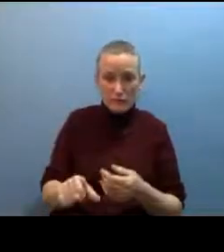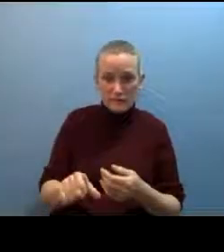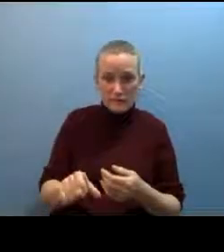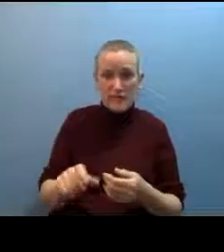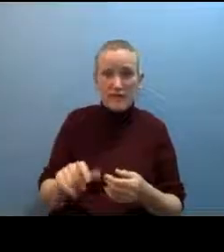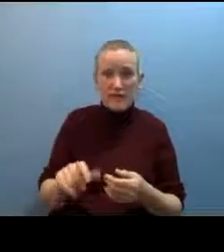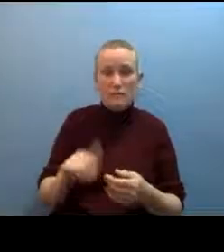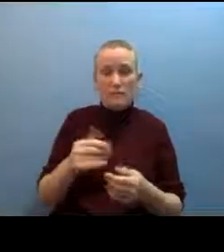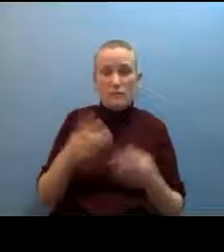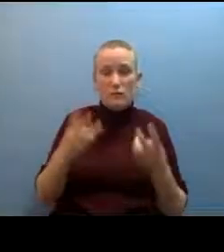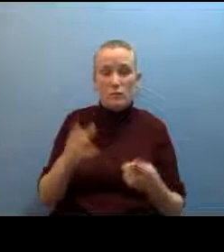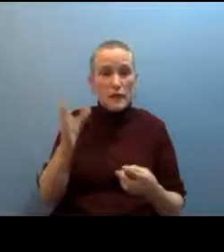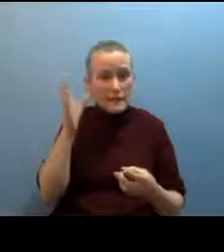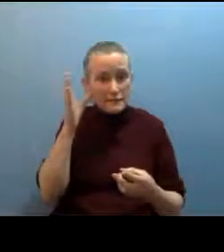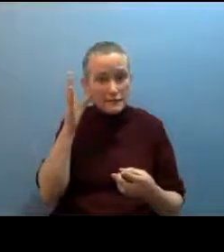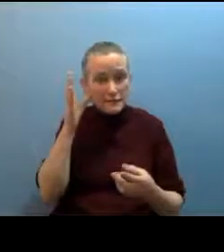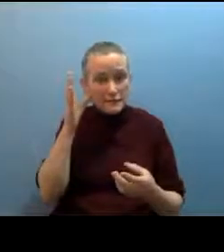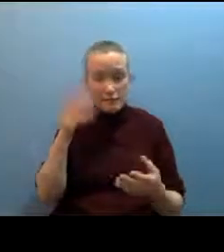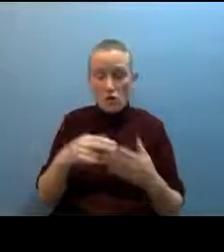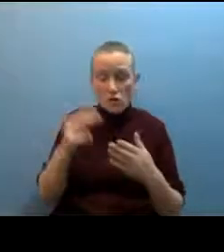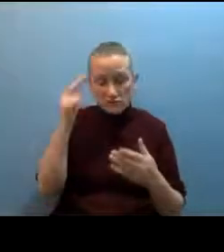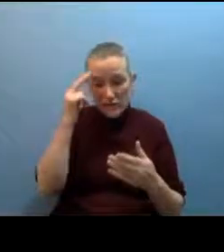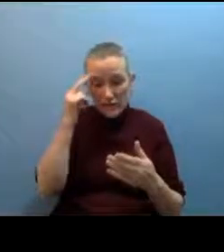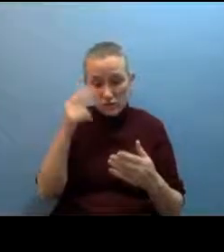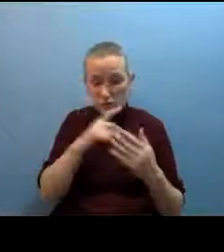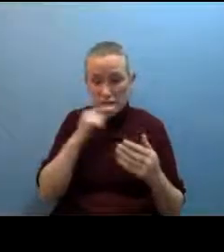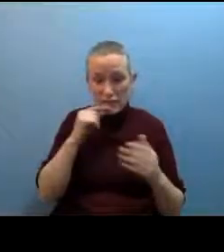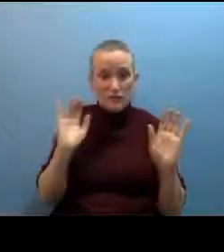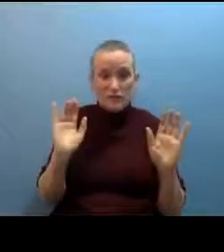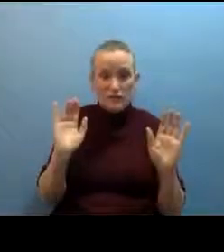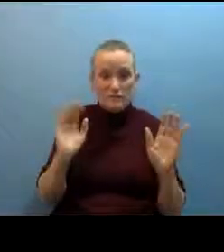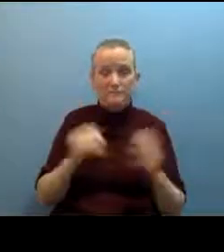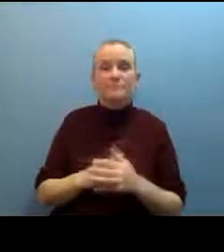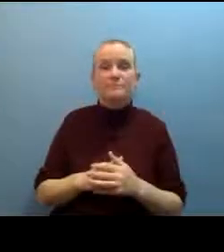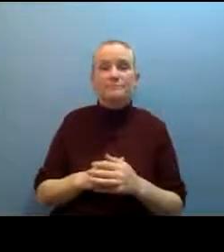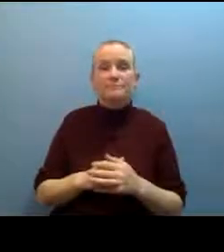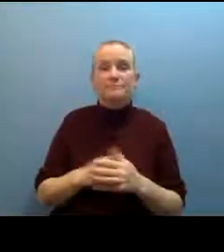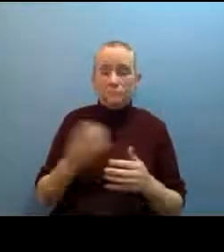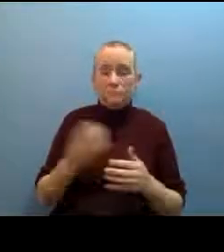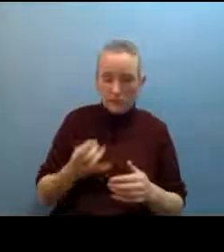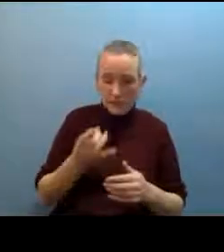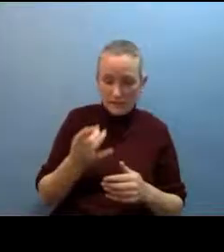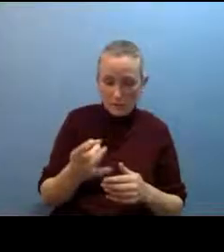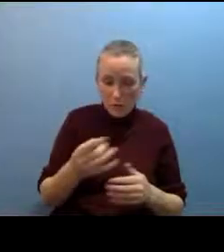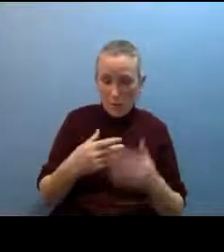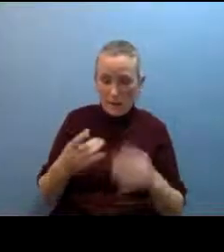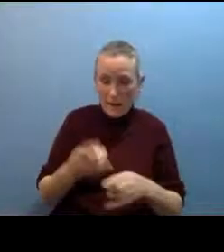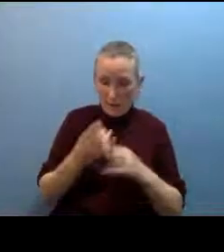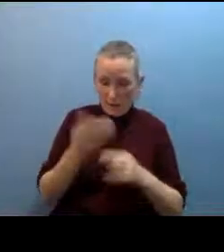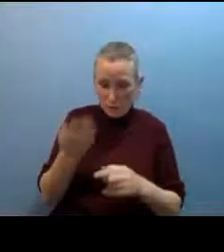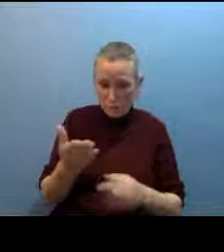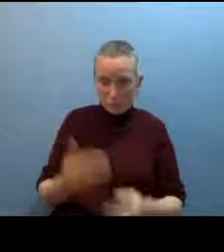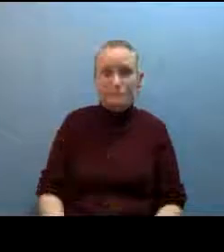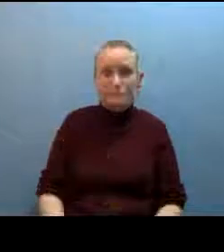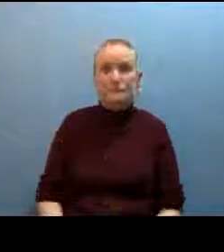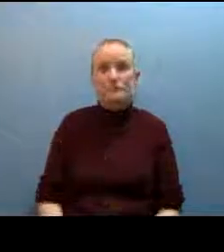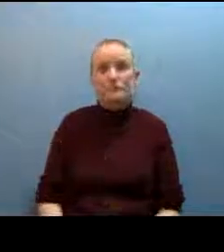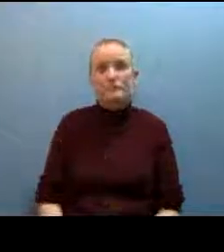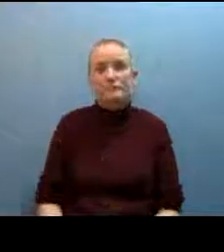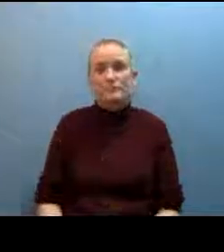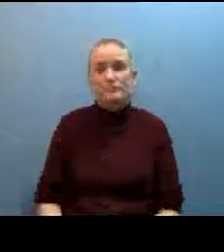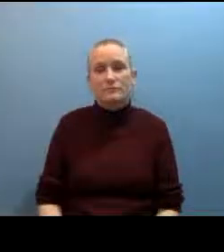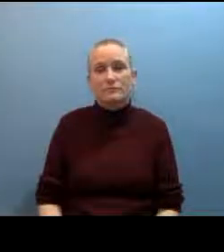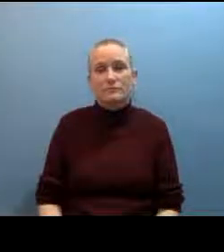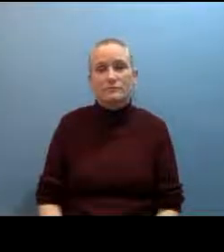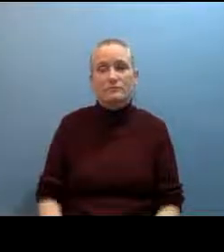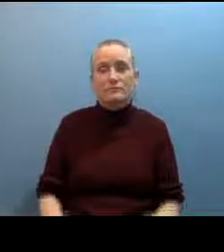hear what they have to say, or to understand, and that's enough, and that's okay. So just ask, what would be helpful for them. You can